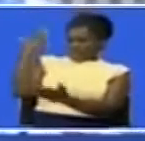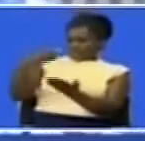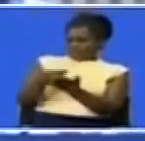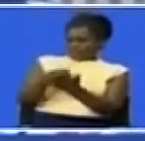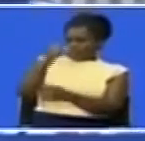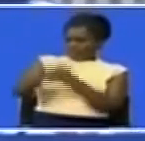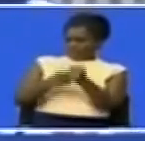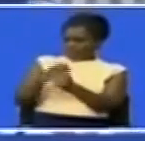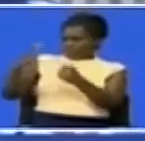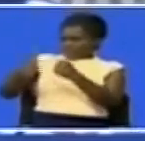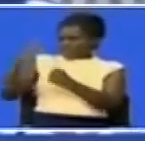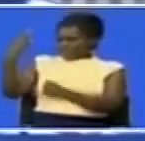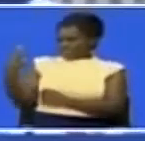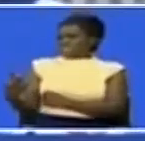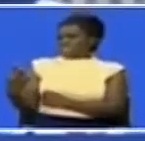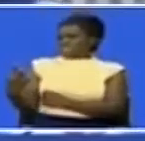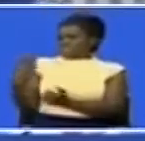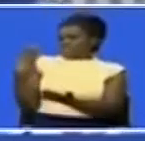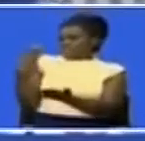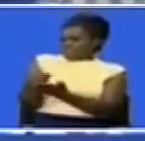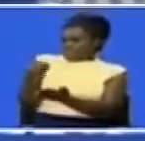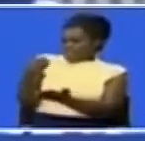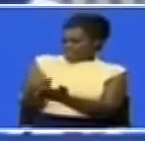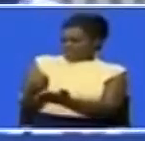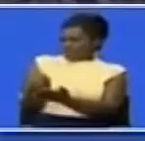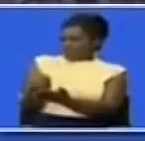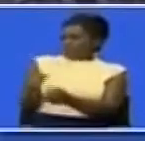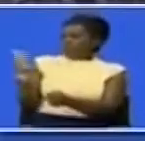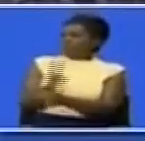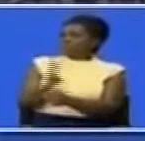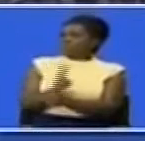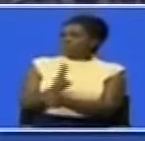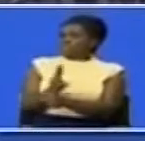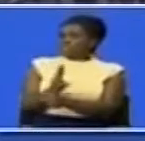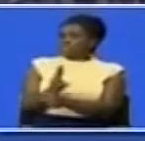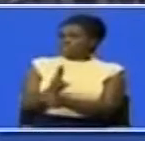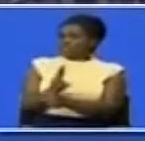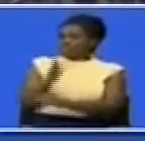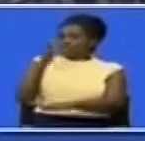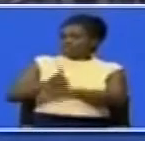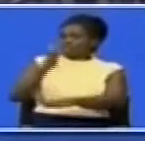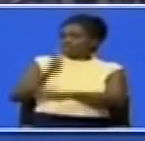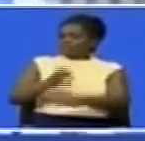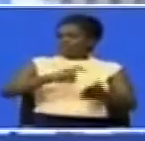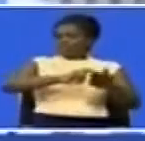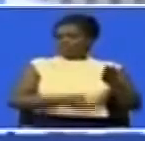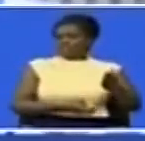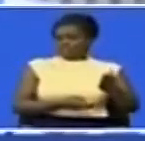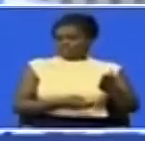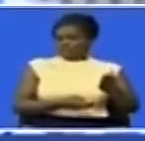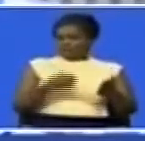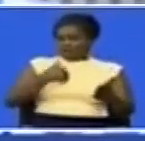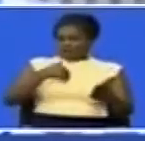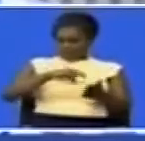year, 73 million shillings was used in a fictitious contract. There was